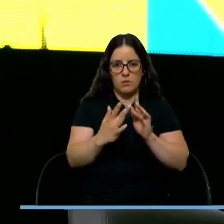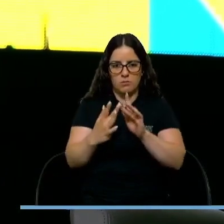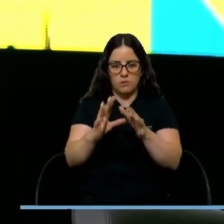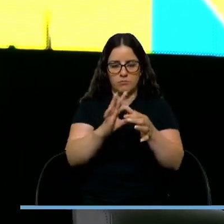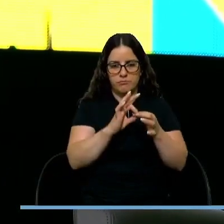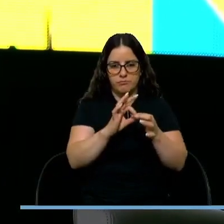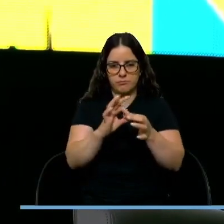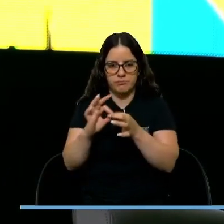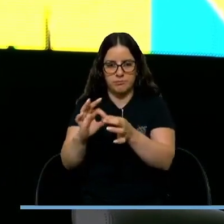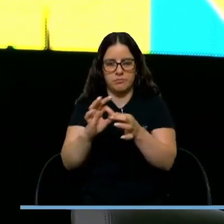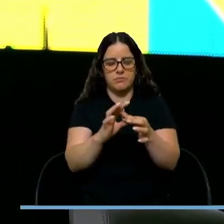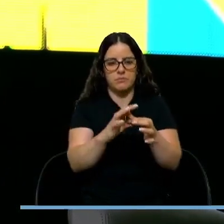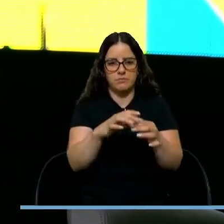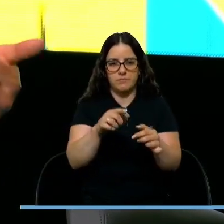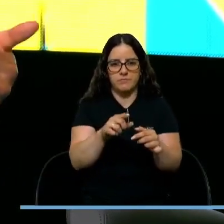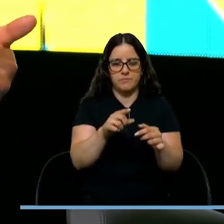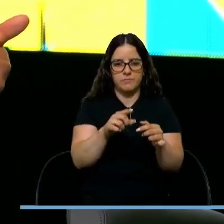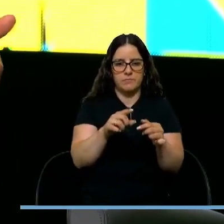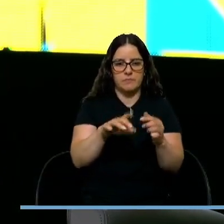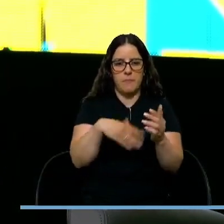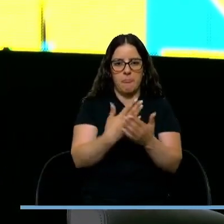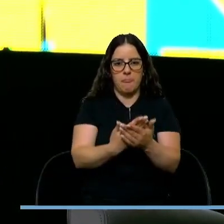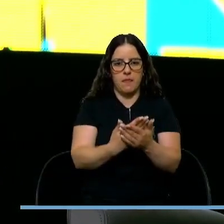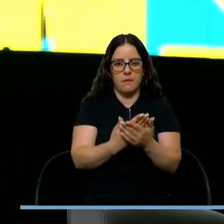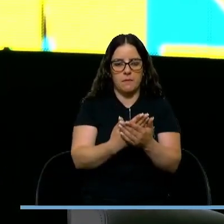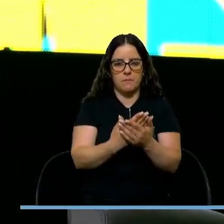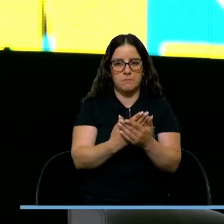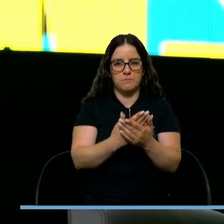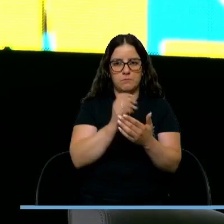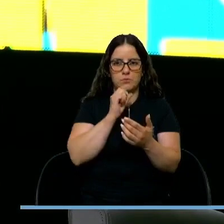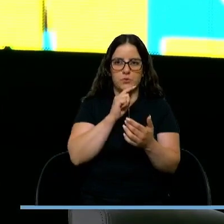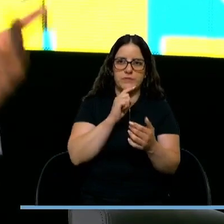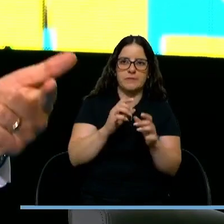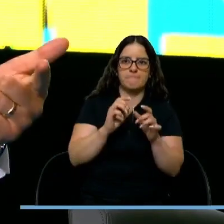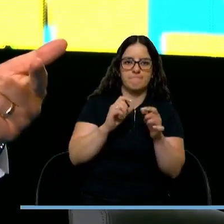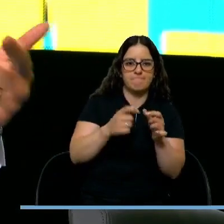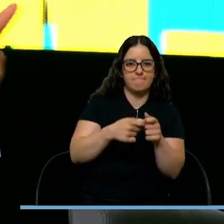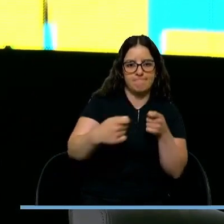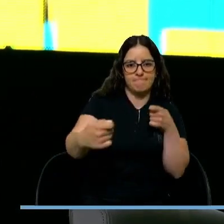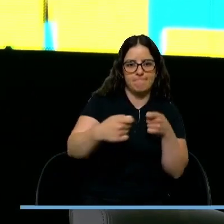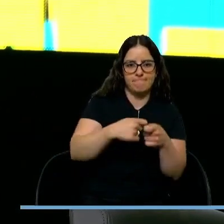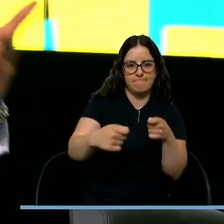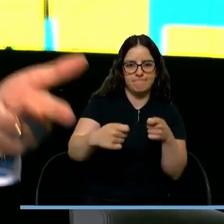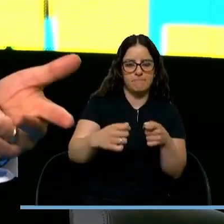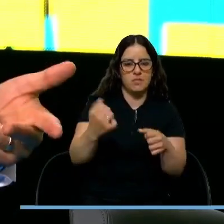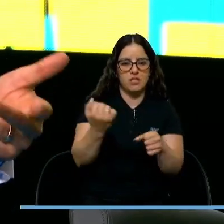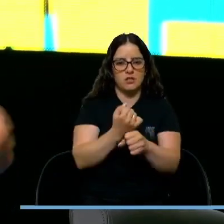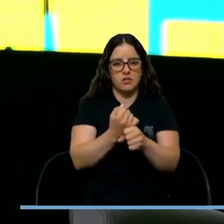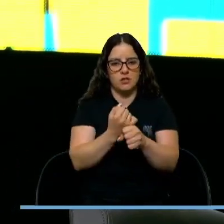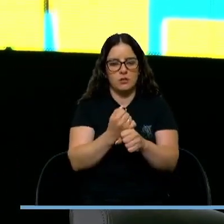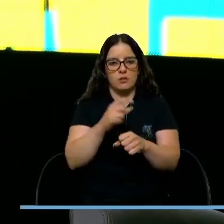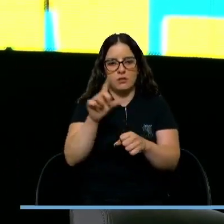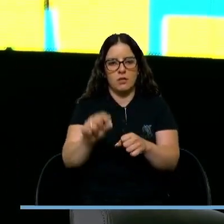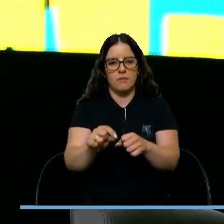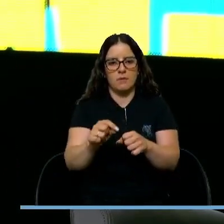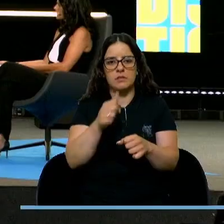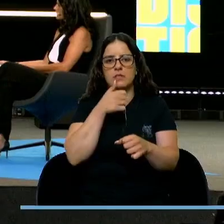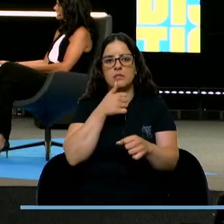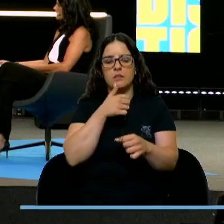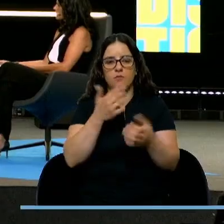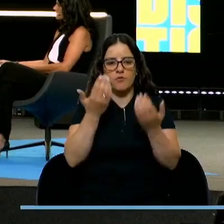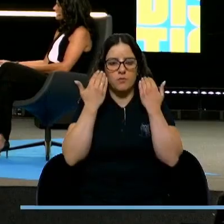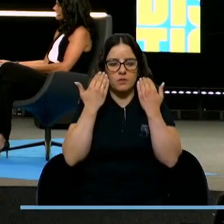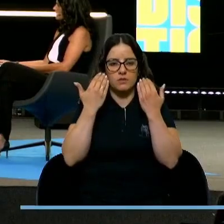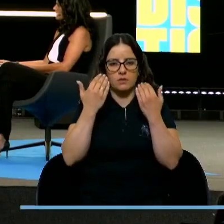well, allowing us to be able to measure, as I've mentioned earlier, to measure, to act, and to take